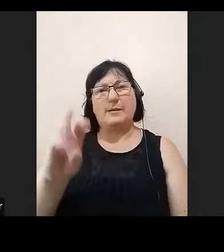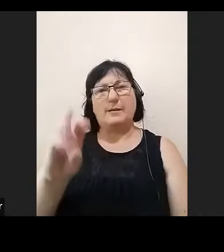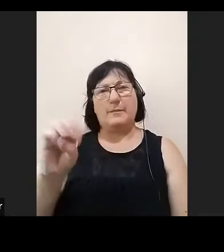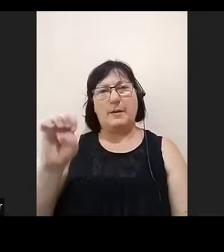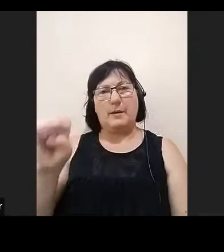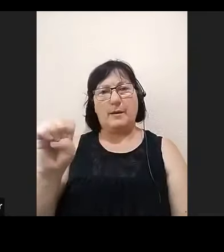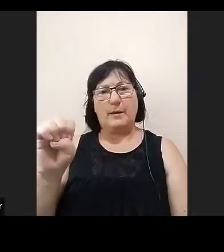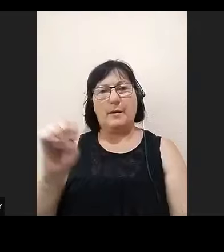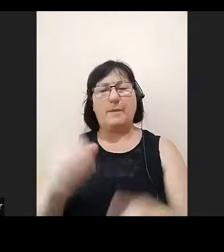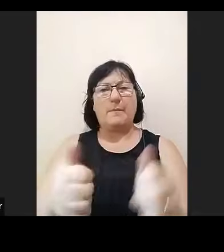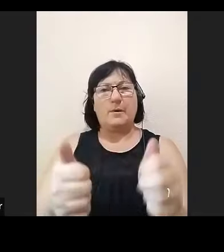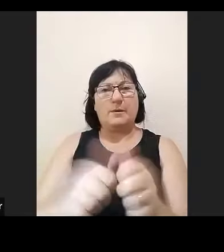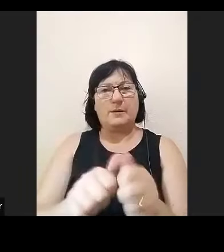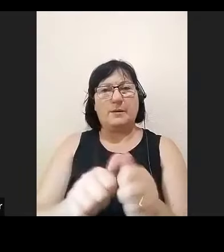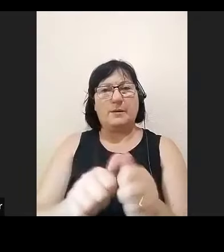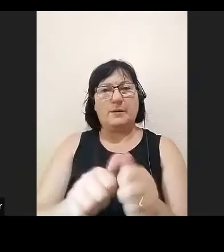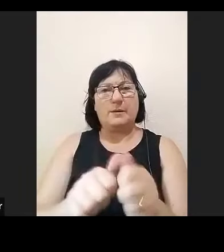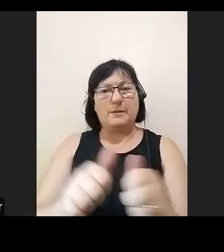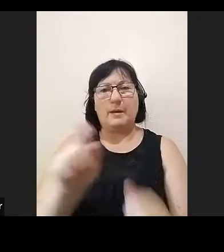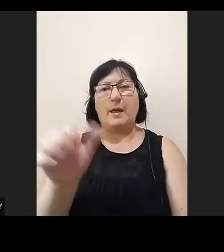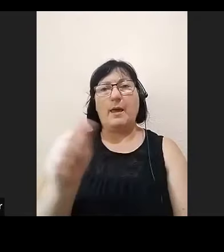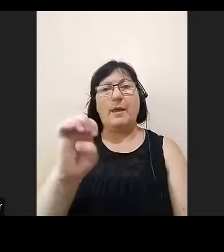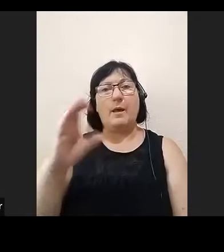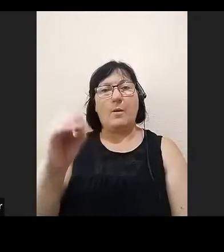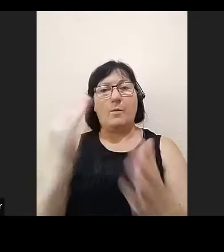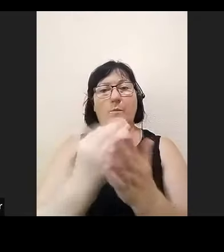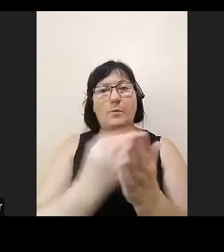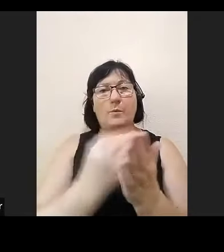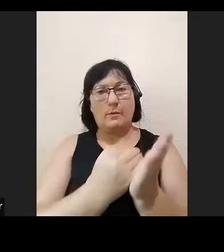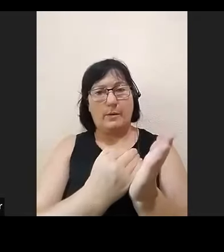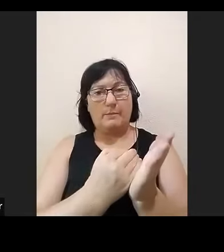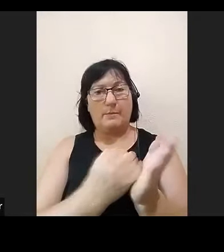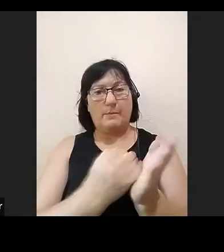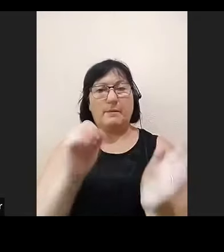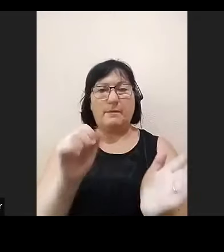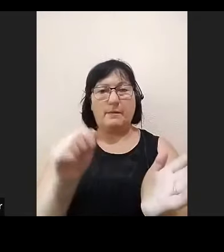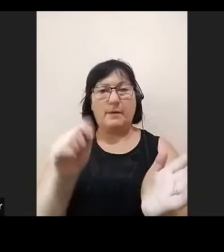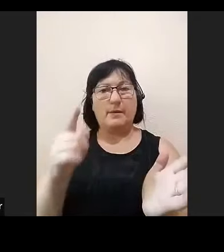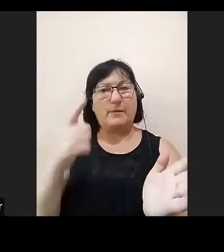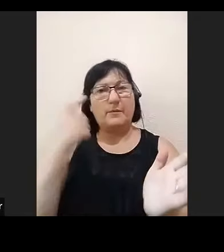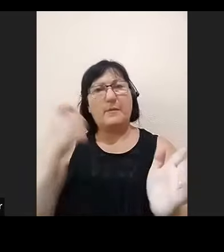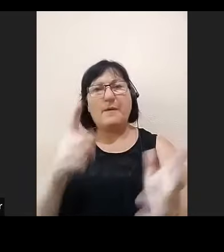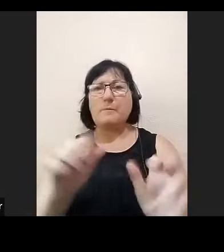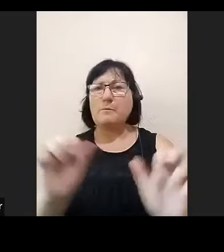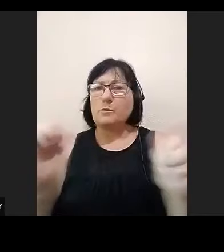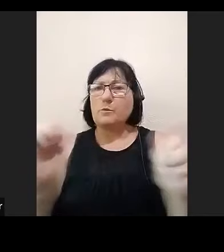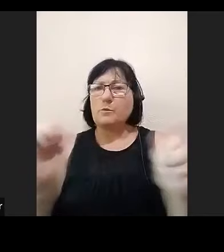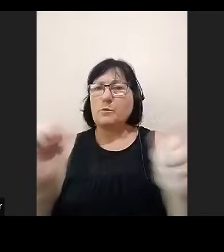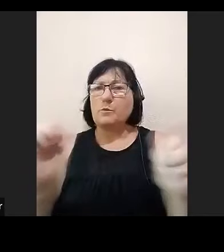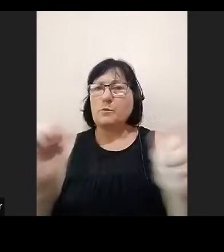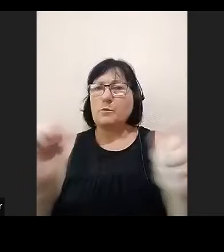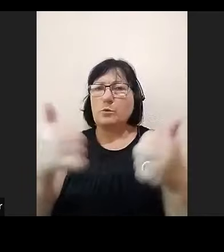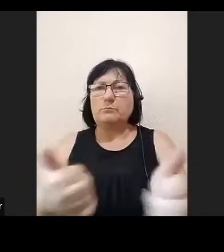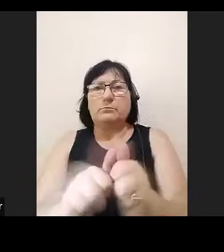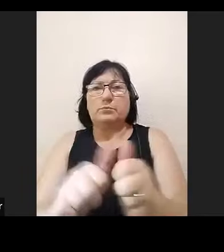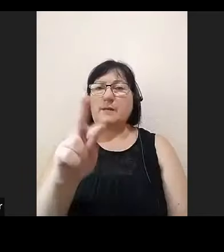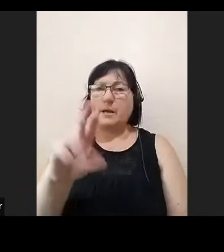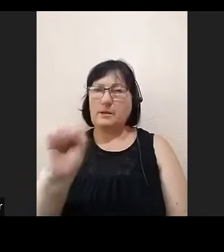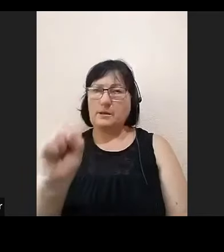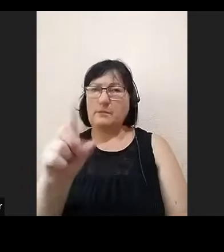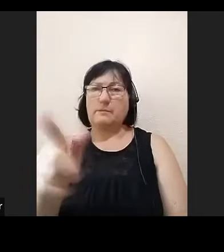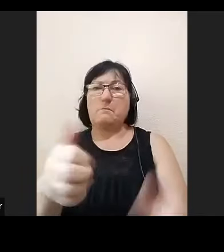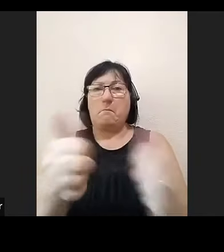a truly recognition that a dynamic partnership between SARS and stakeholders is essential to